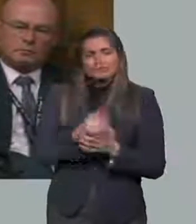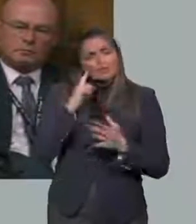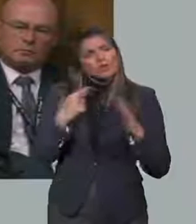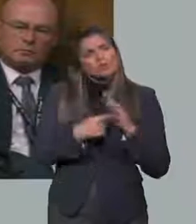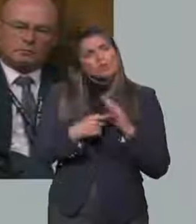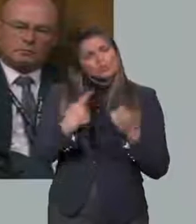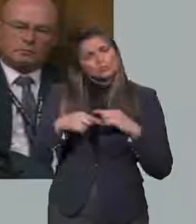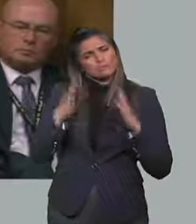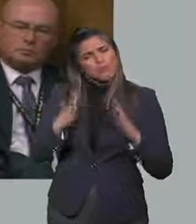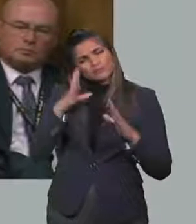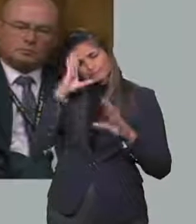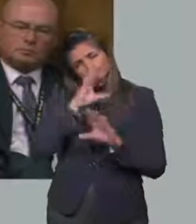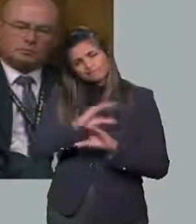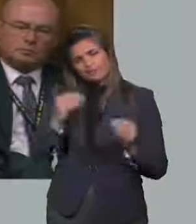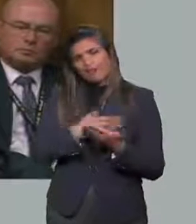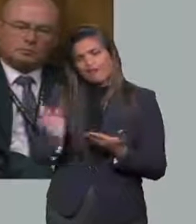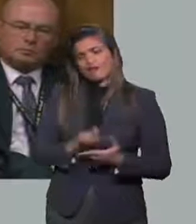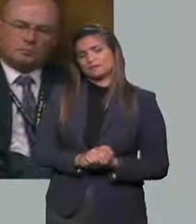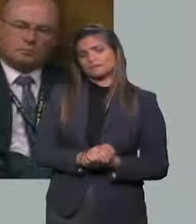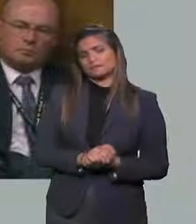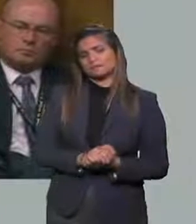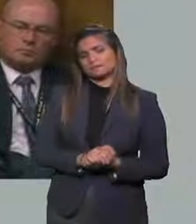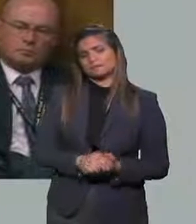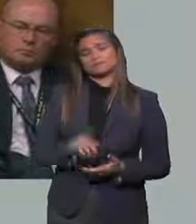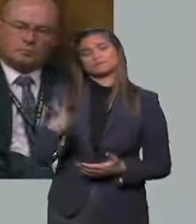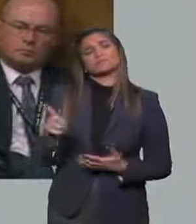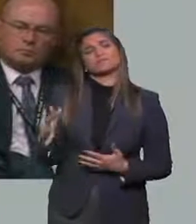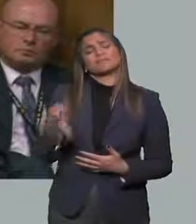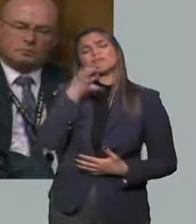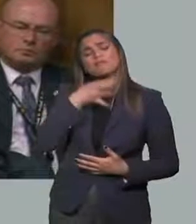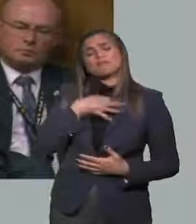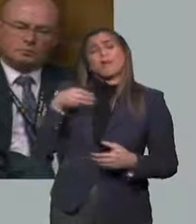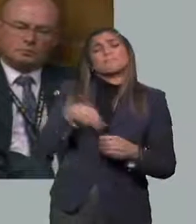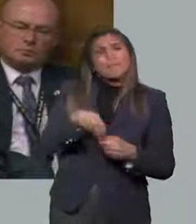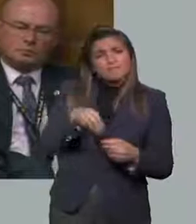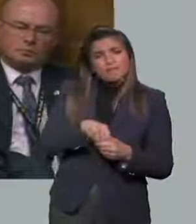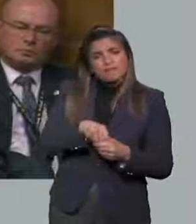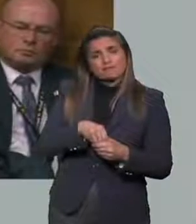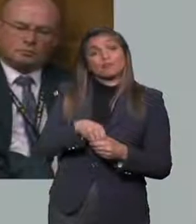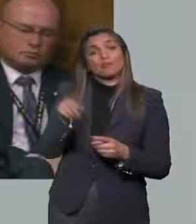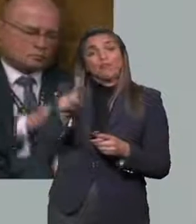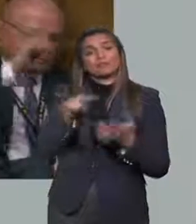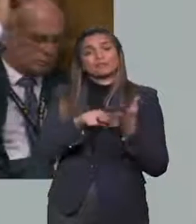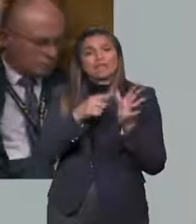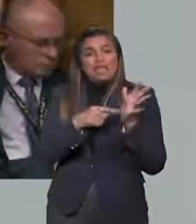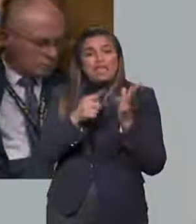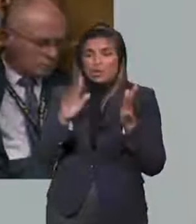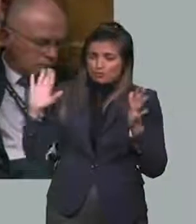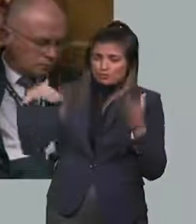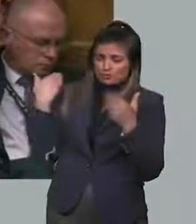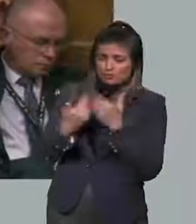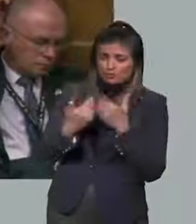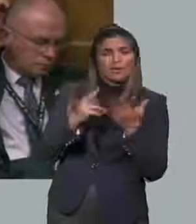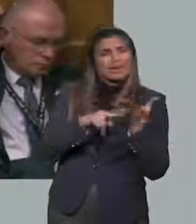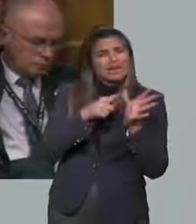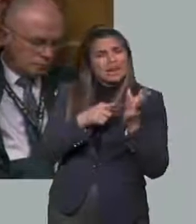do this. They have asked for membership of NATO for a significant period of time, and NATO has chosen